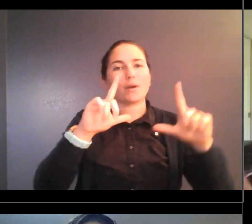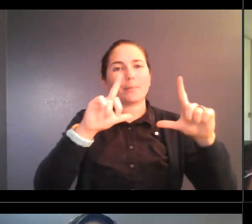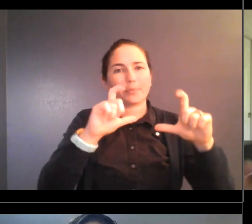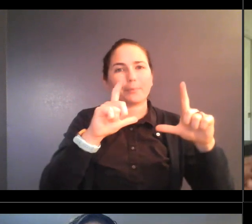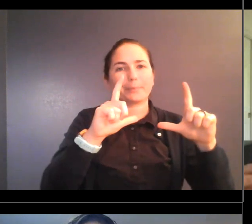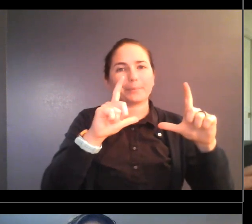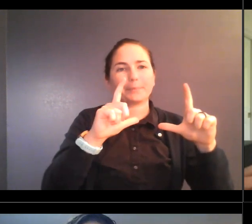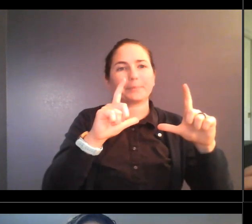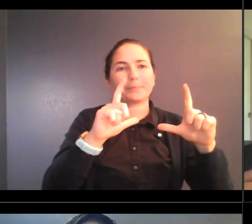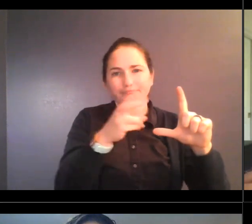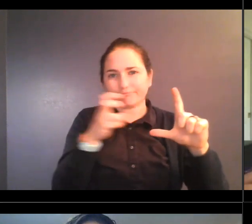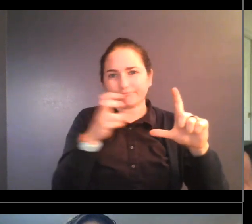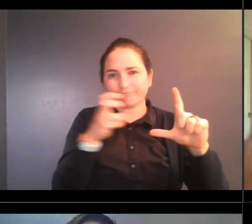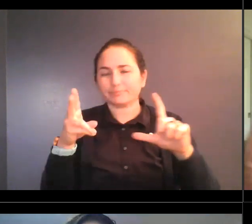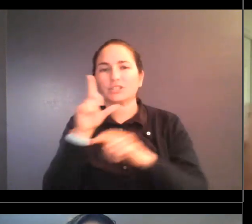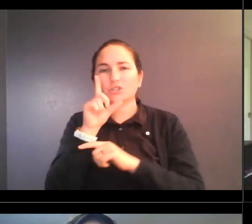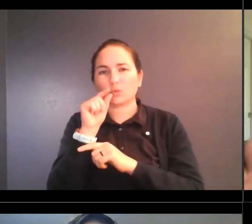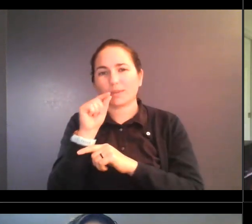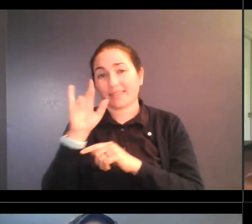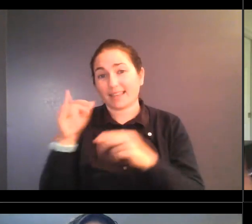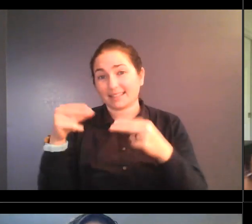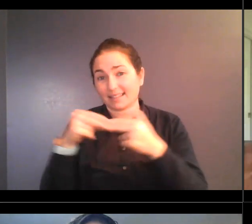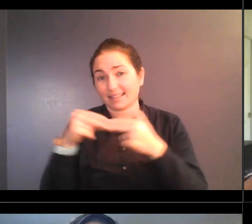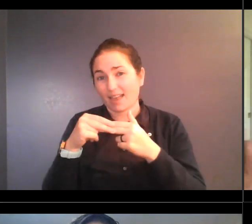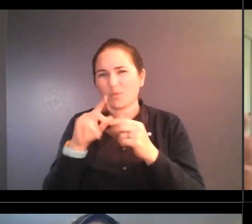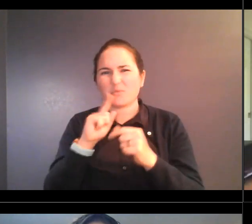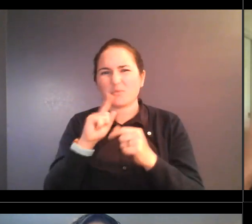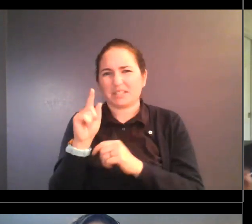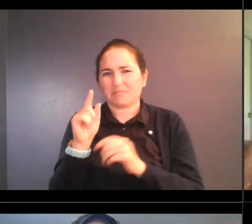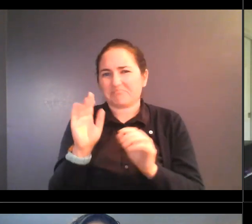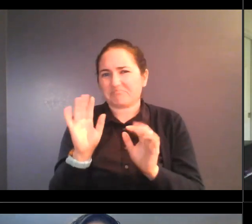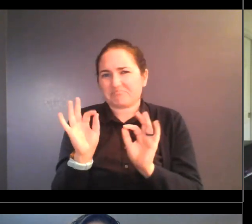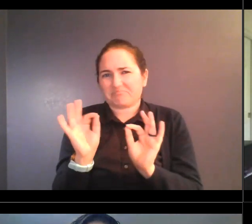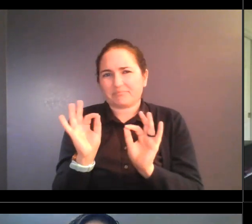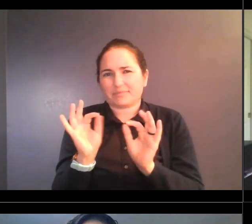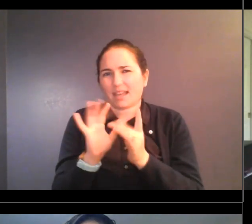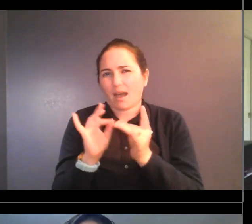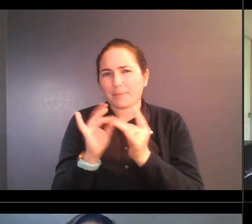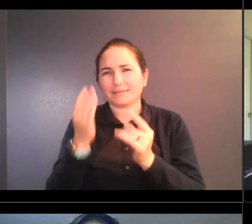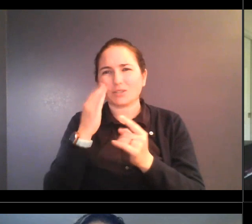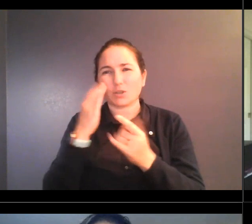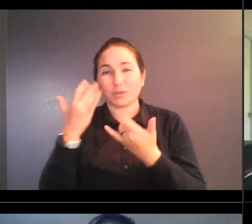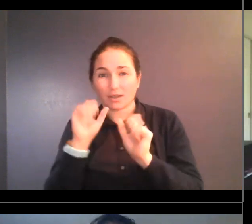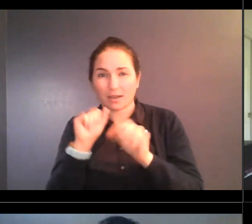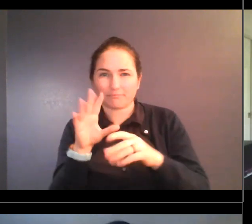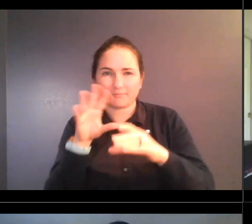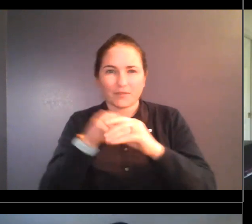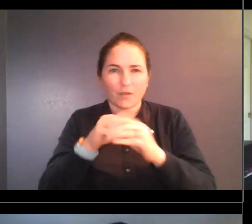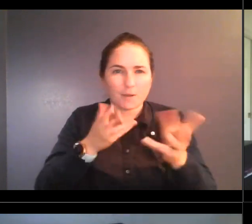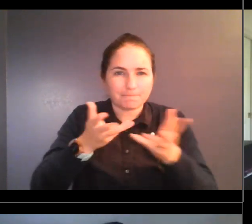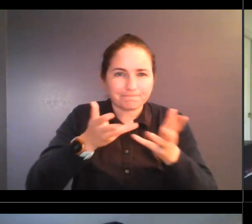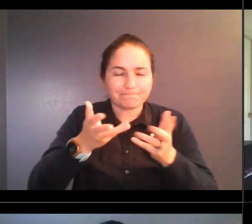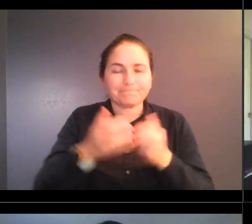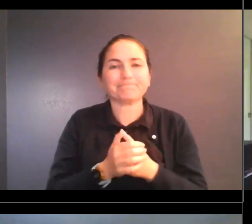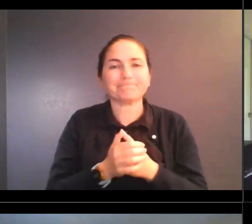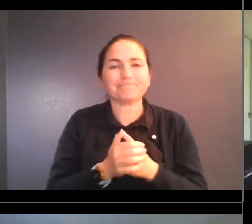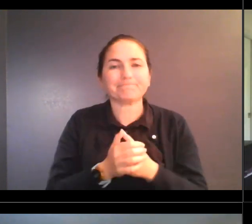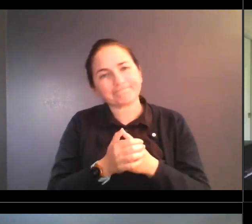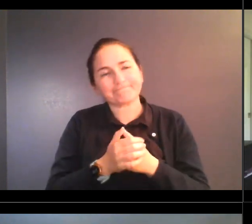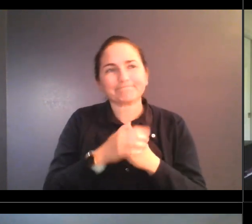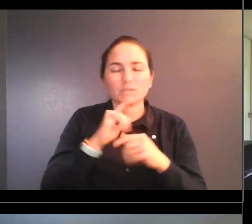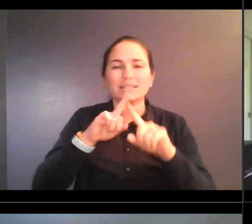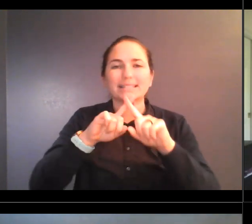slide and tweet the slide with very little commentary, so I can still kind of be there. It does